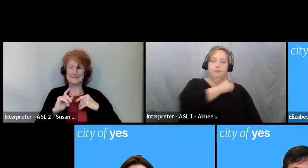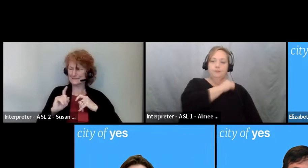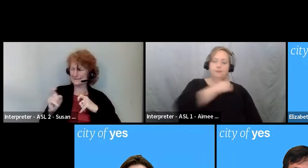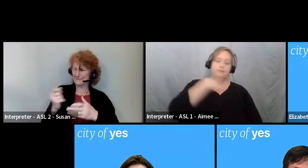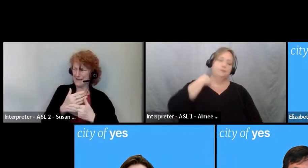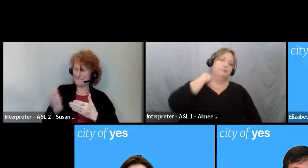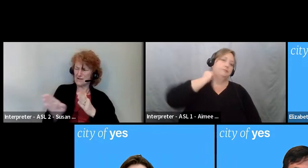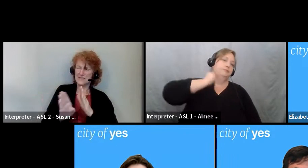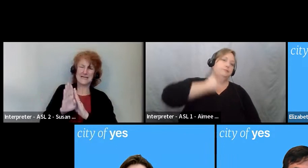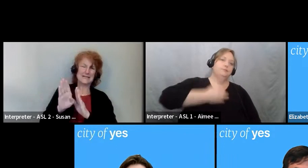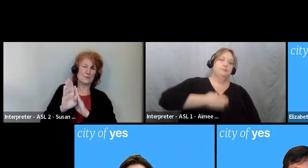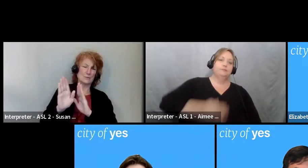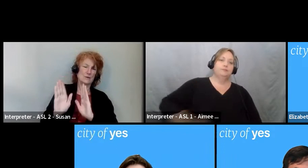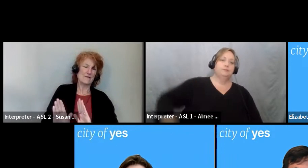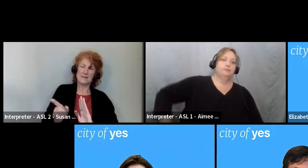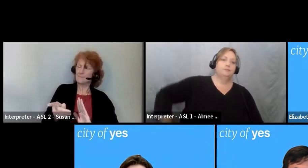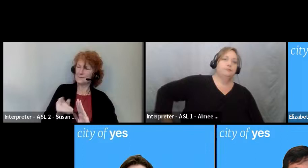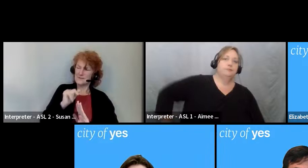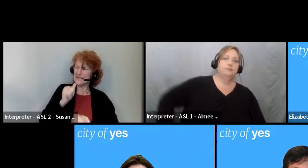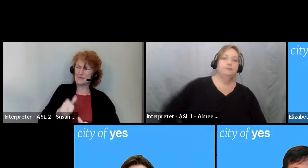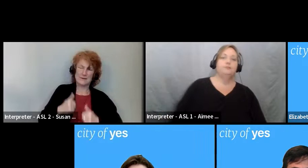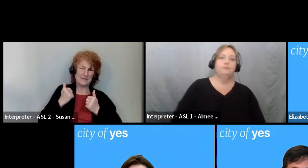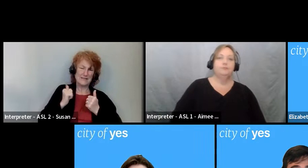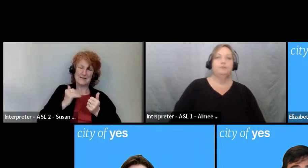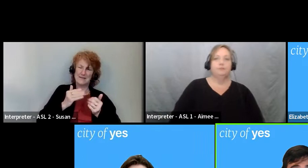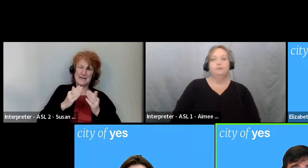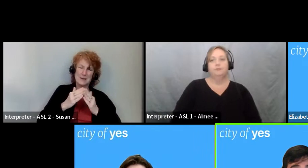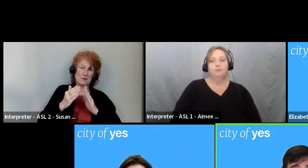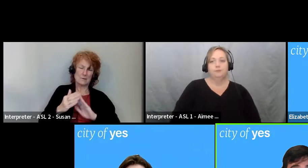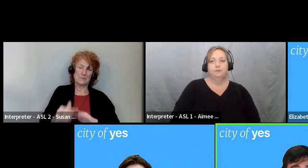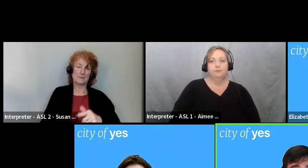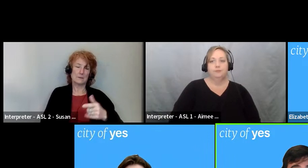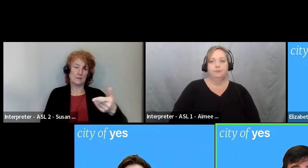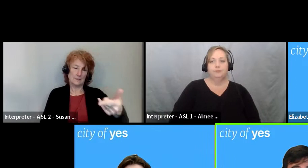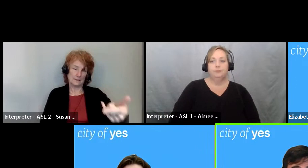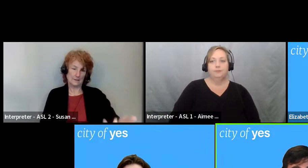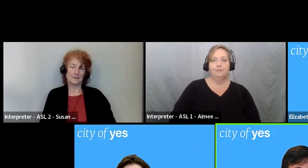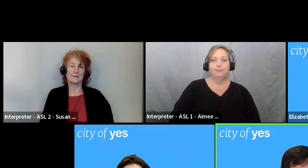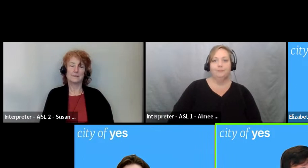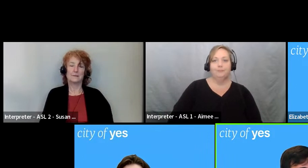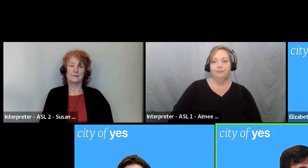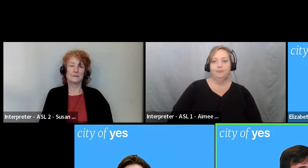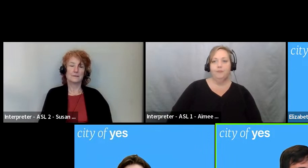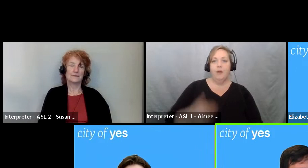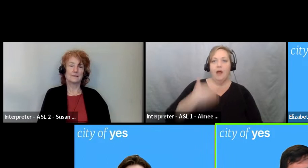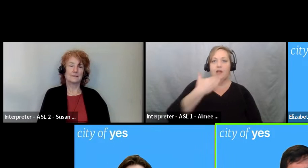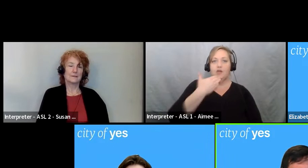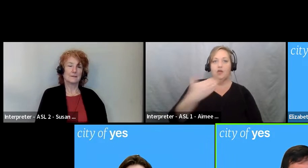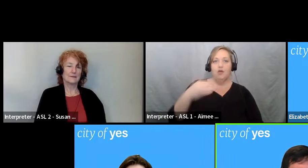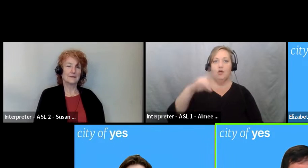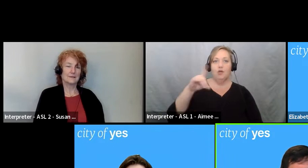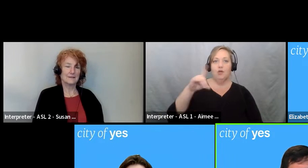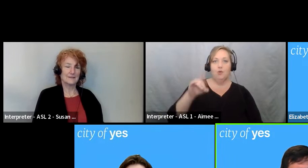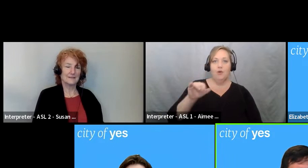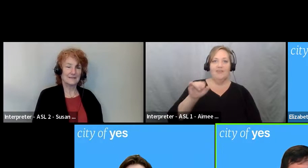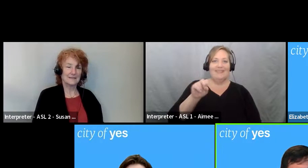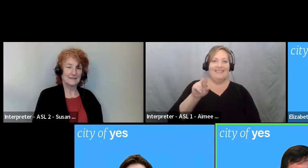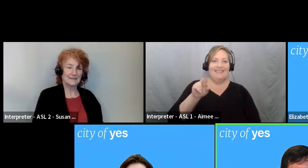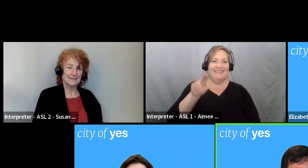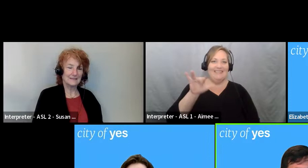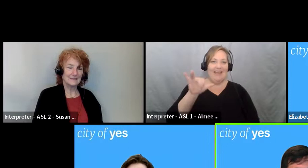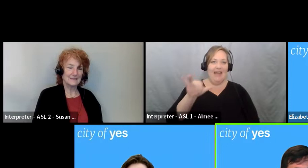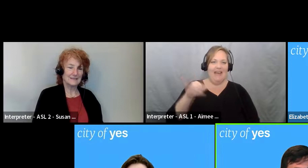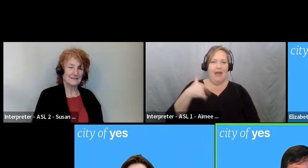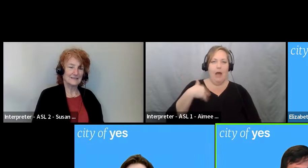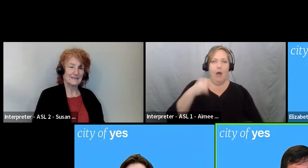rich and not live in our communities? That's a great question, Sandy. I've worked at city planning going